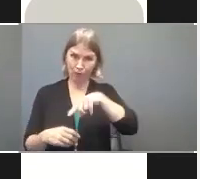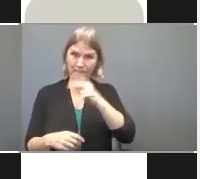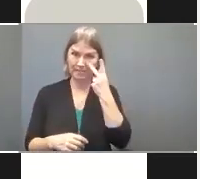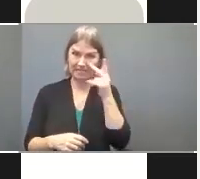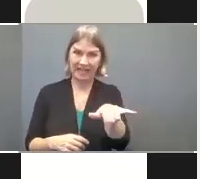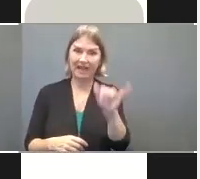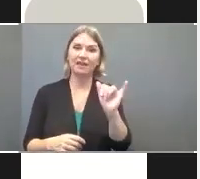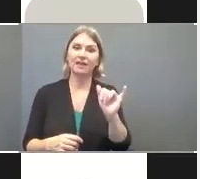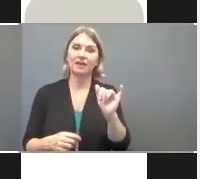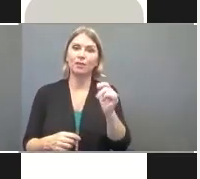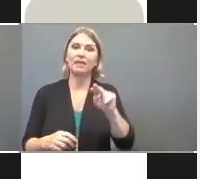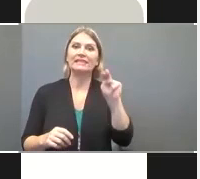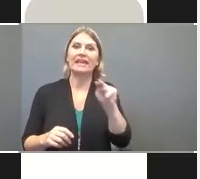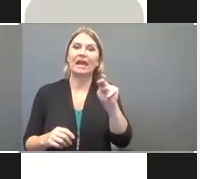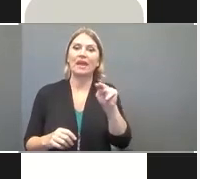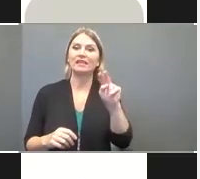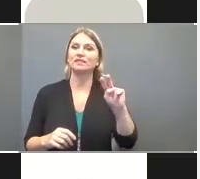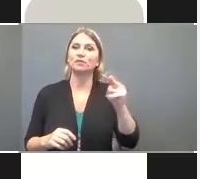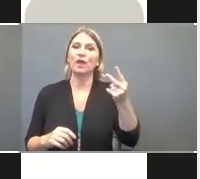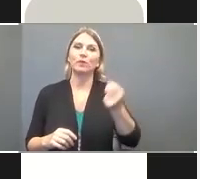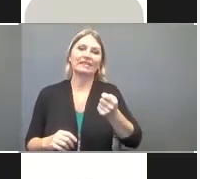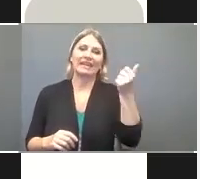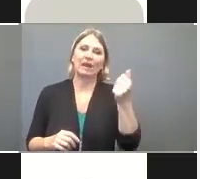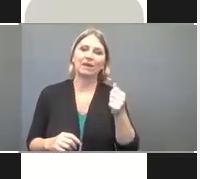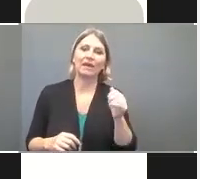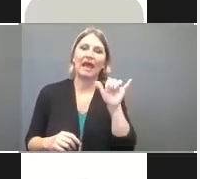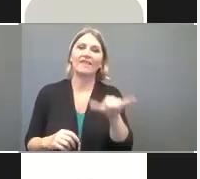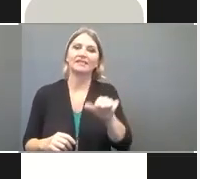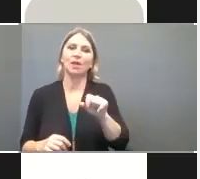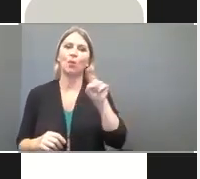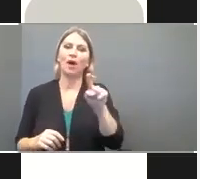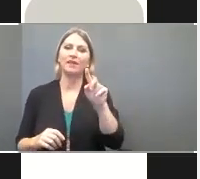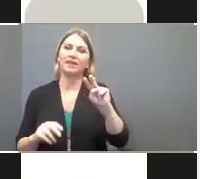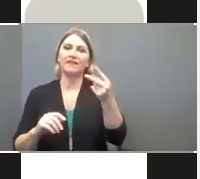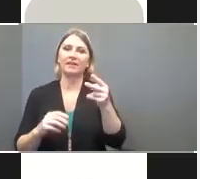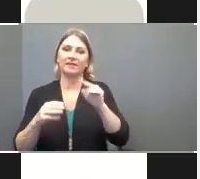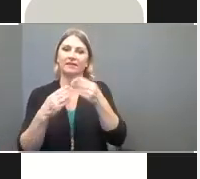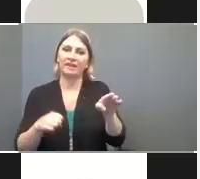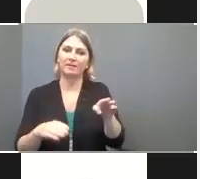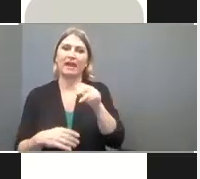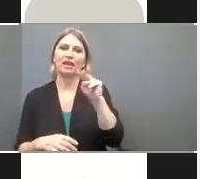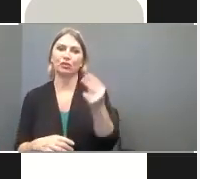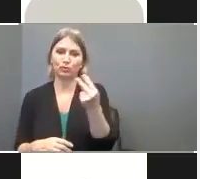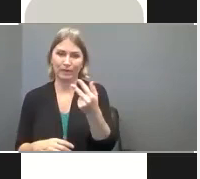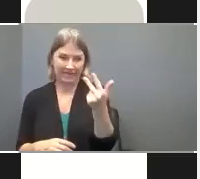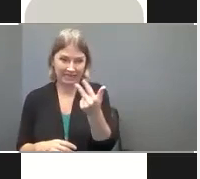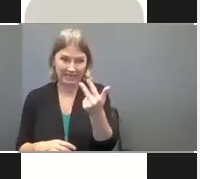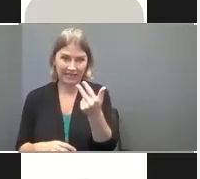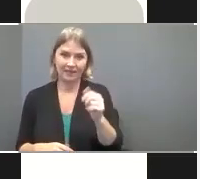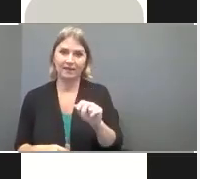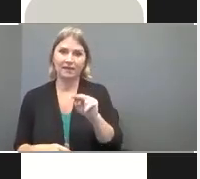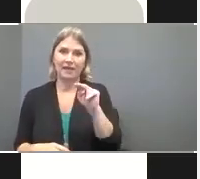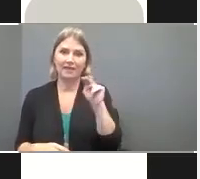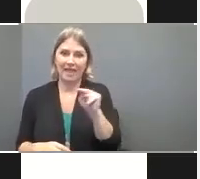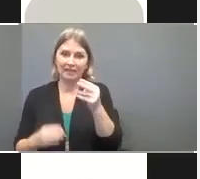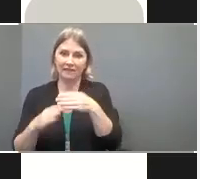can take out n squared from both of them. It basically becomes 1 divided by 3 plus 10 divided by n plus 5 divided by n